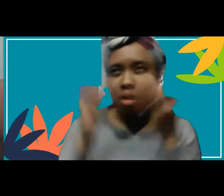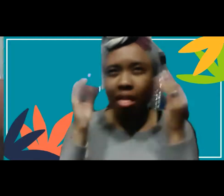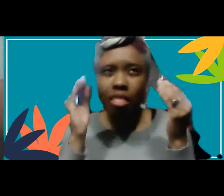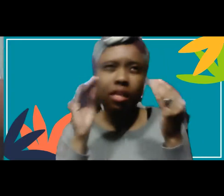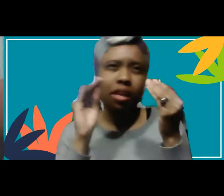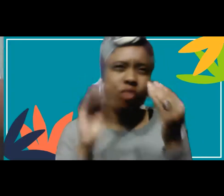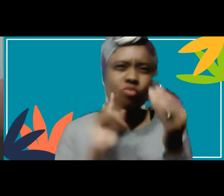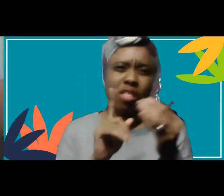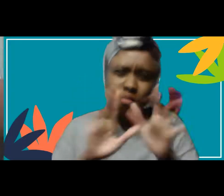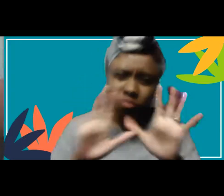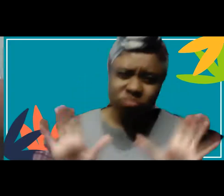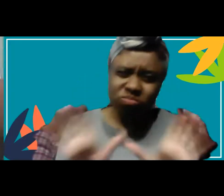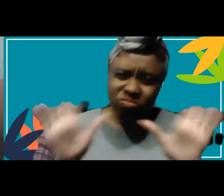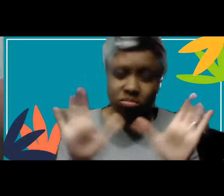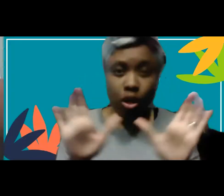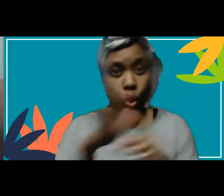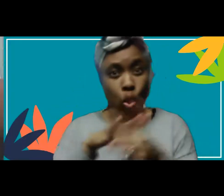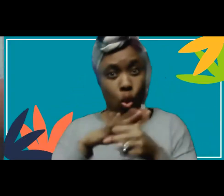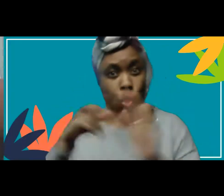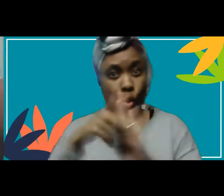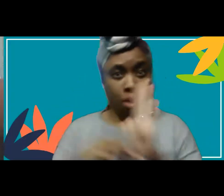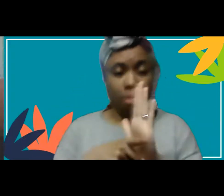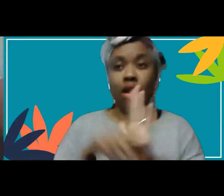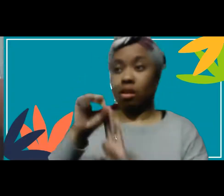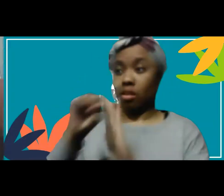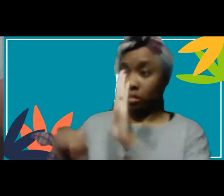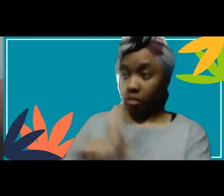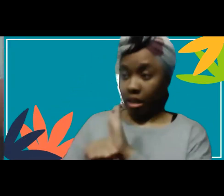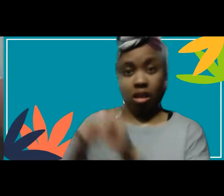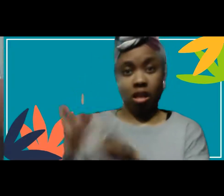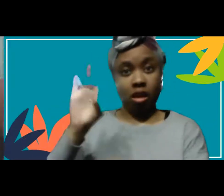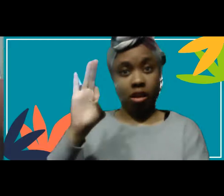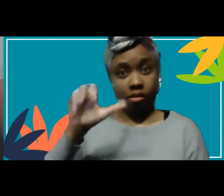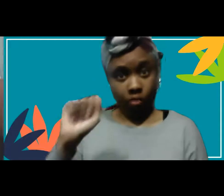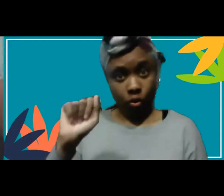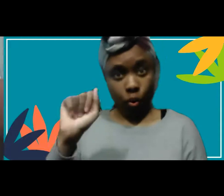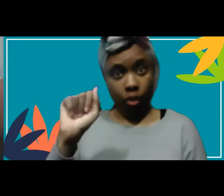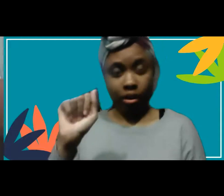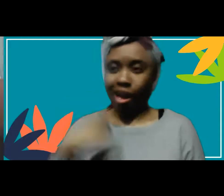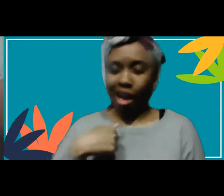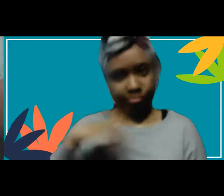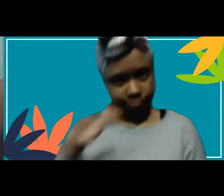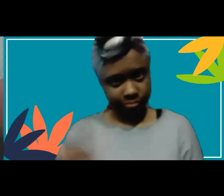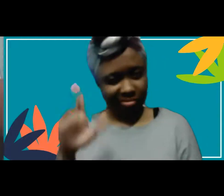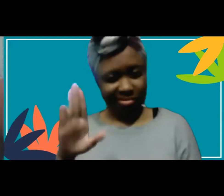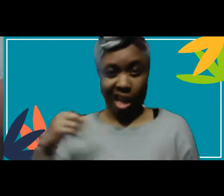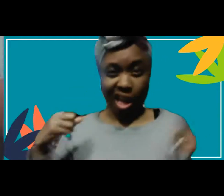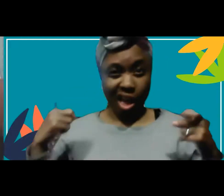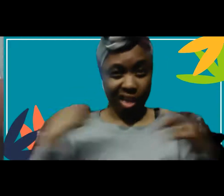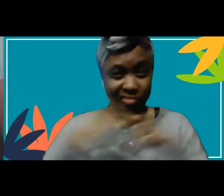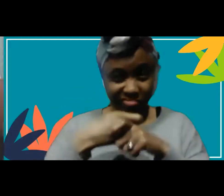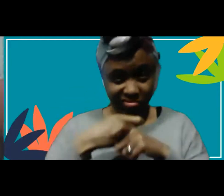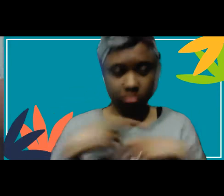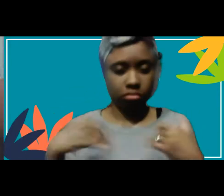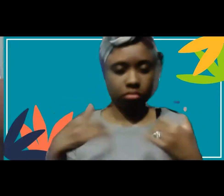local elected officials, but also at the state. The state of Florida is, I'm born and raised, but it's complicated here. But for sure,